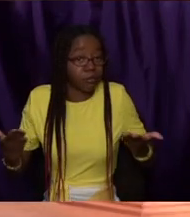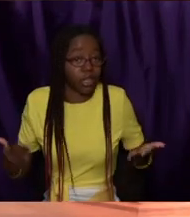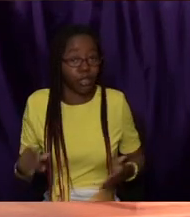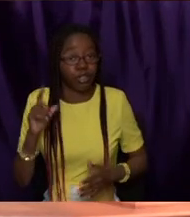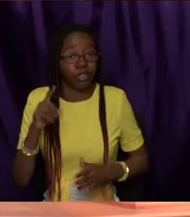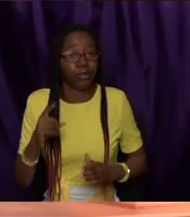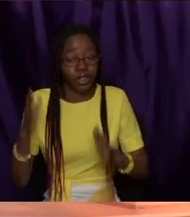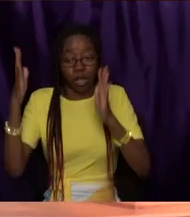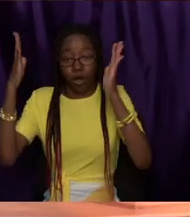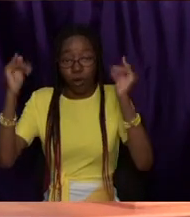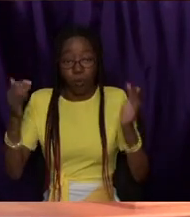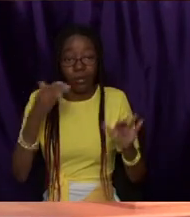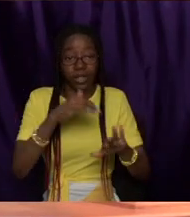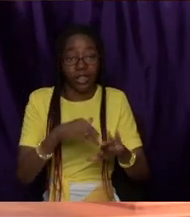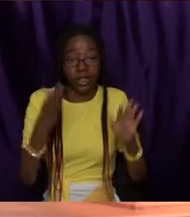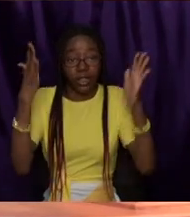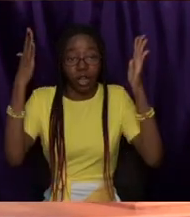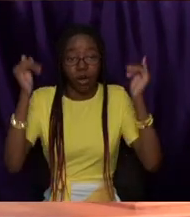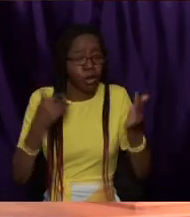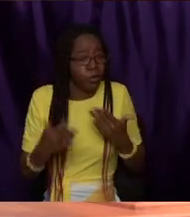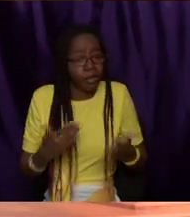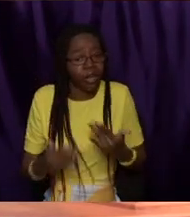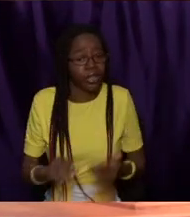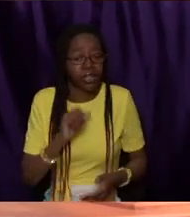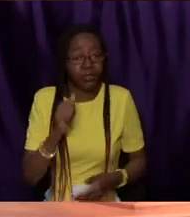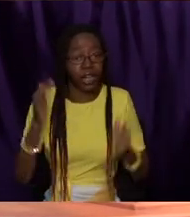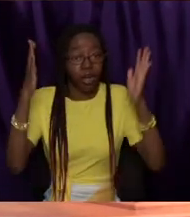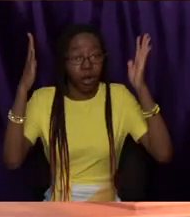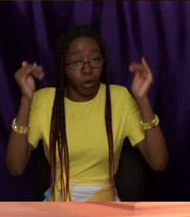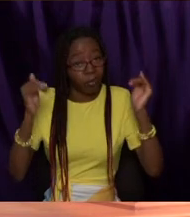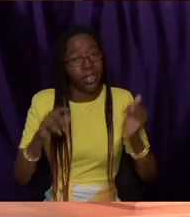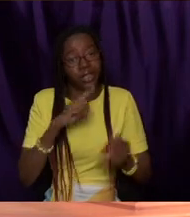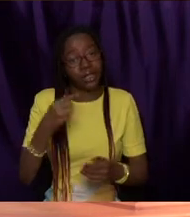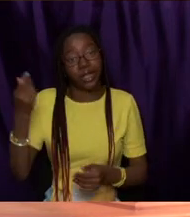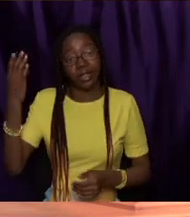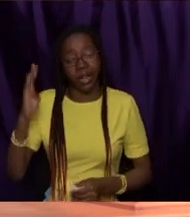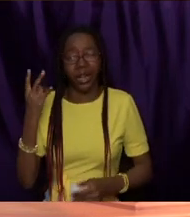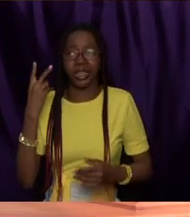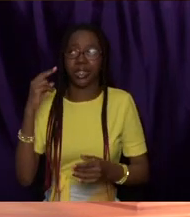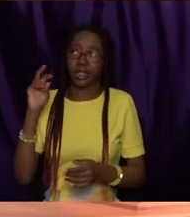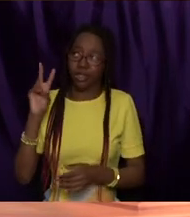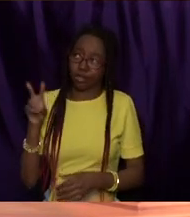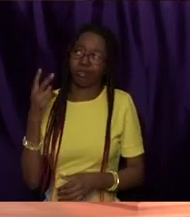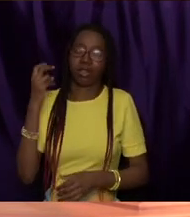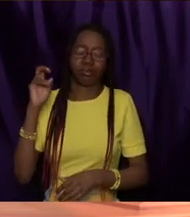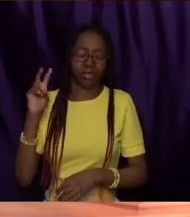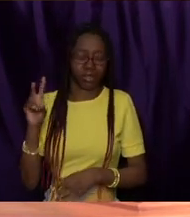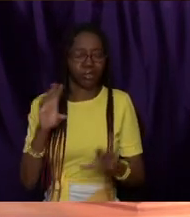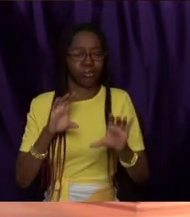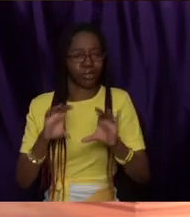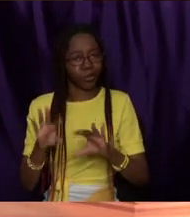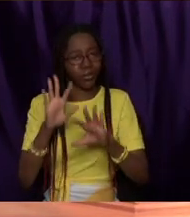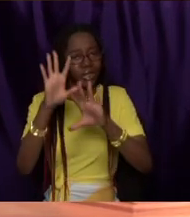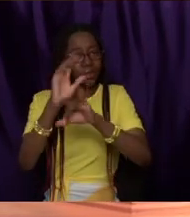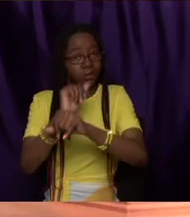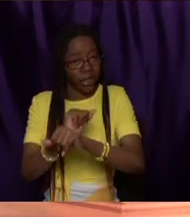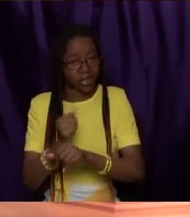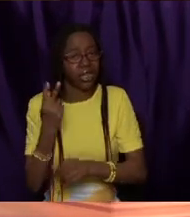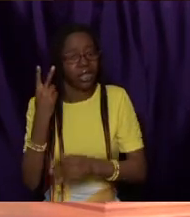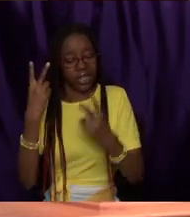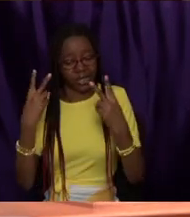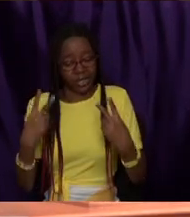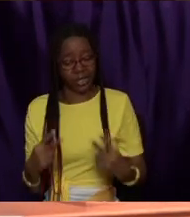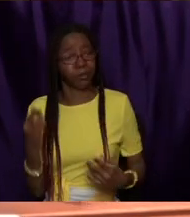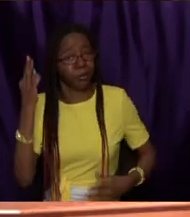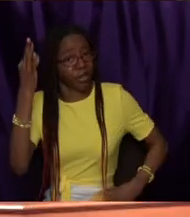hope against hope. And regardless of how hopeless it is, you got to say, God, I see you. I see you doing some things. I see me in